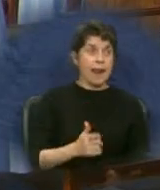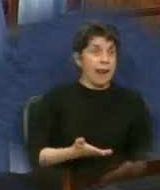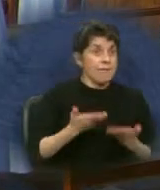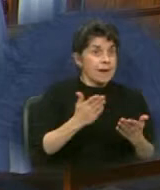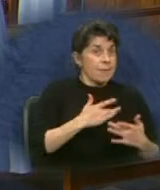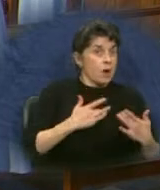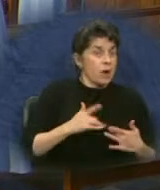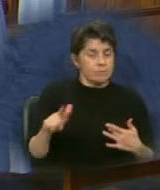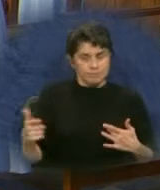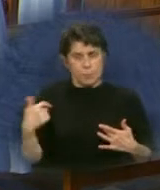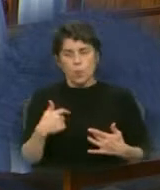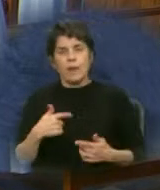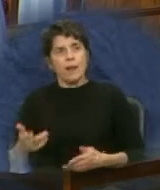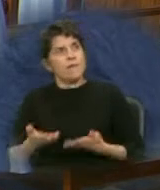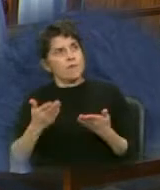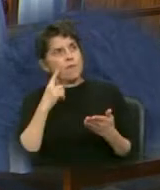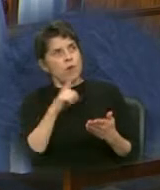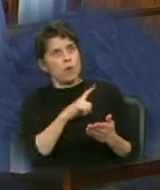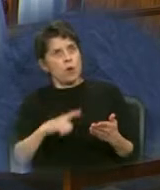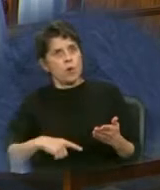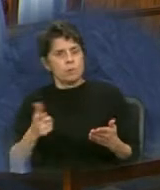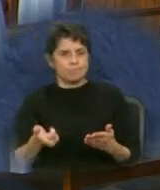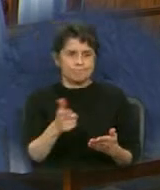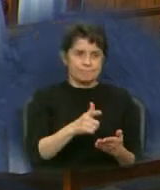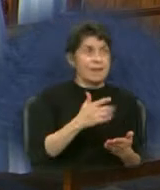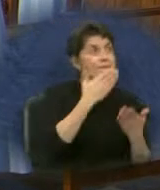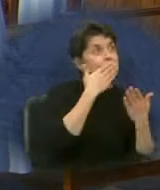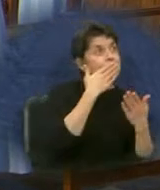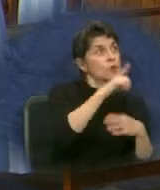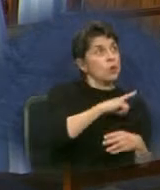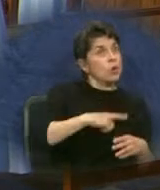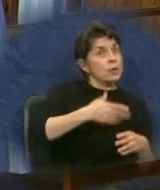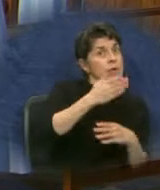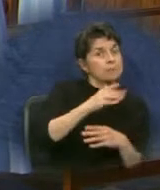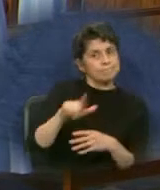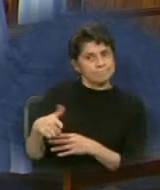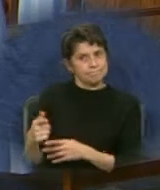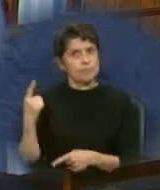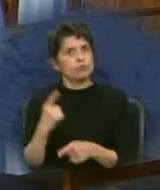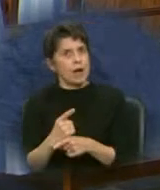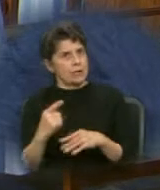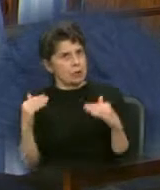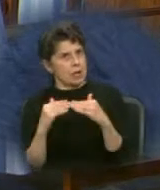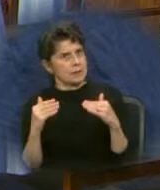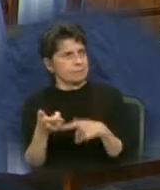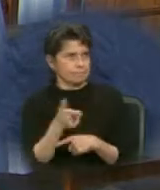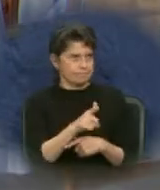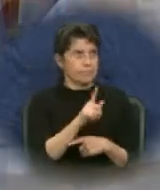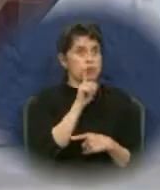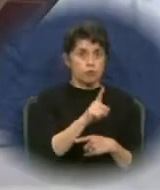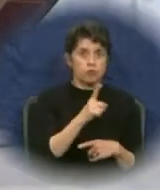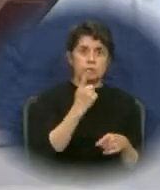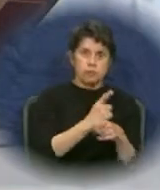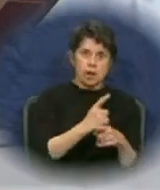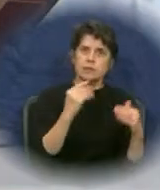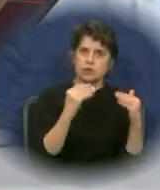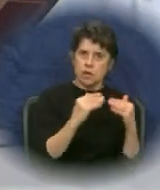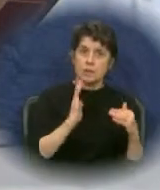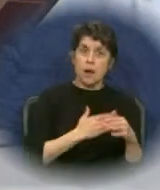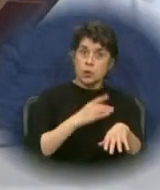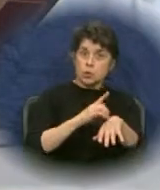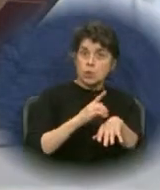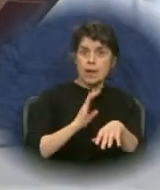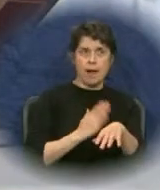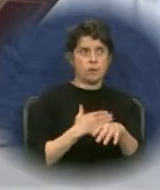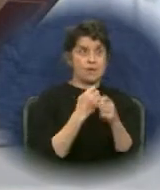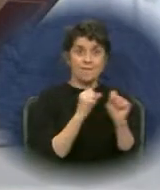hearts. We lift them up to the Lord. Let us give thanks to the Lord our God. It is right and just. It is truly right and just, our duty